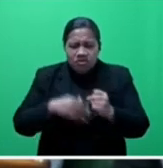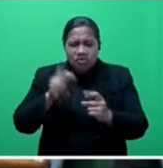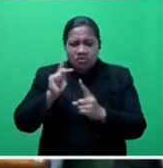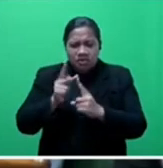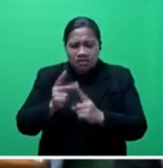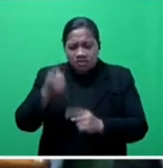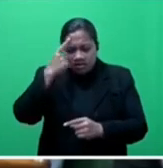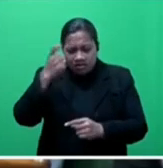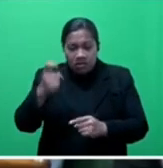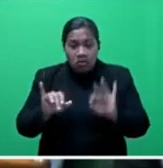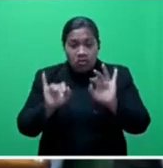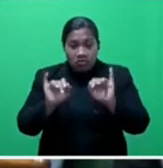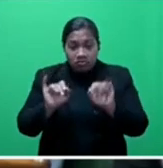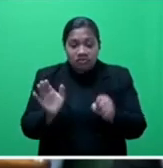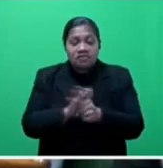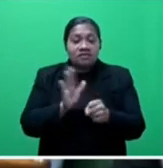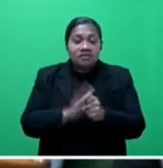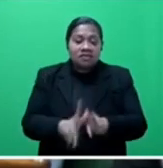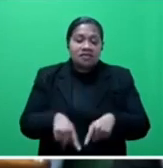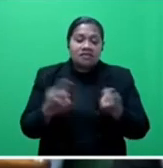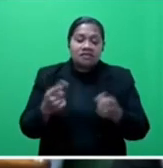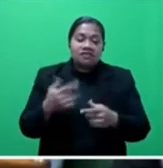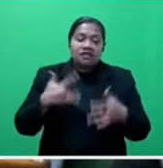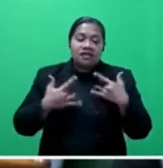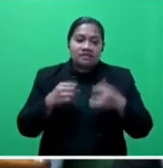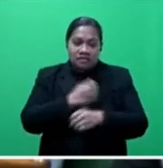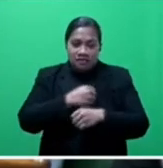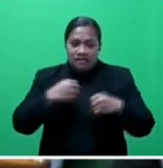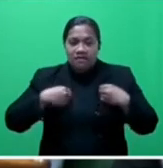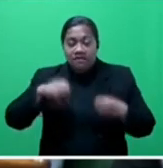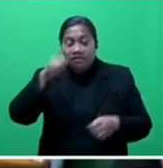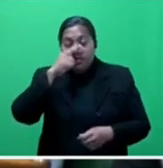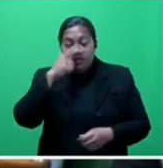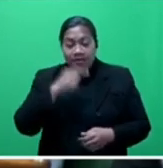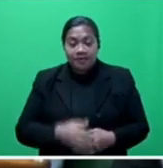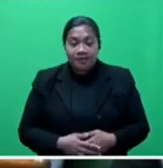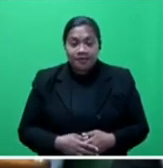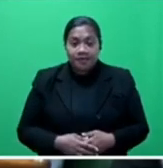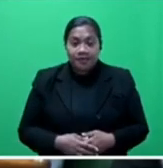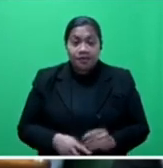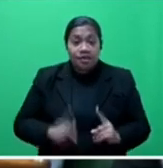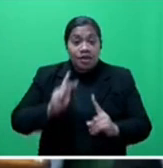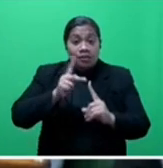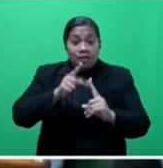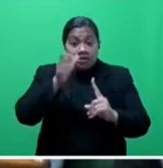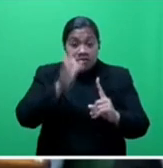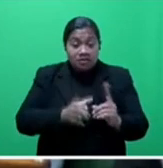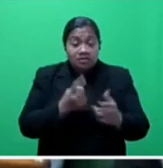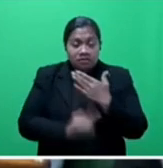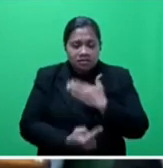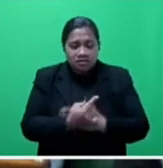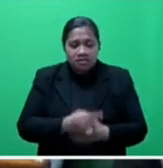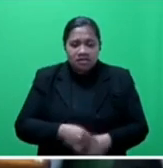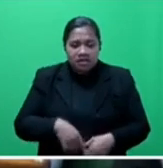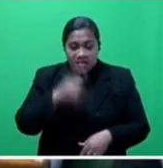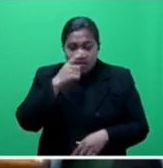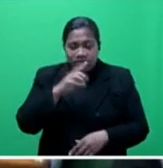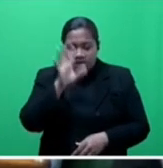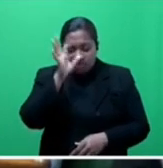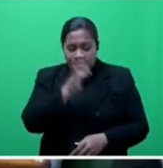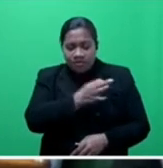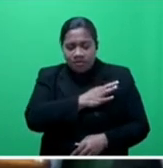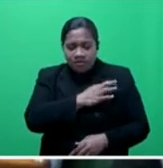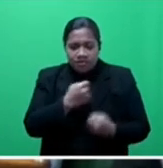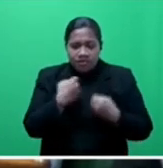make a difference in the lives of our people. Such politicians follow people they believe will give them a comfortable